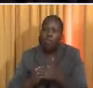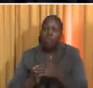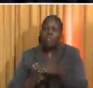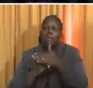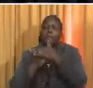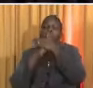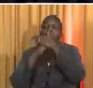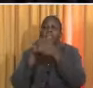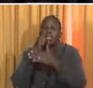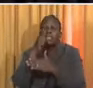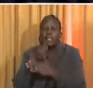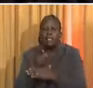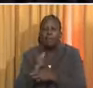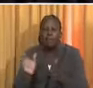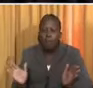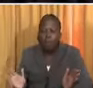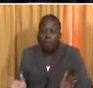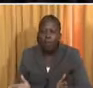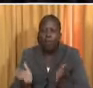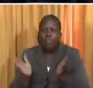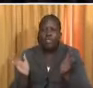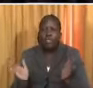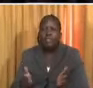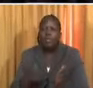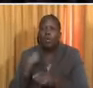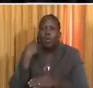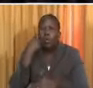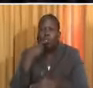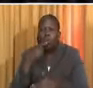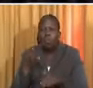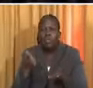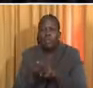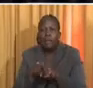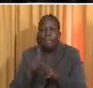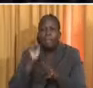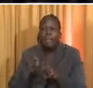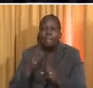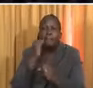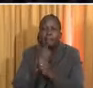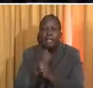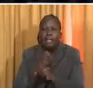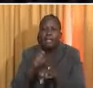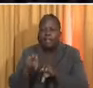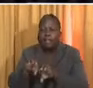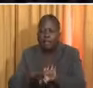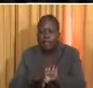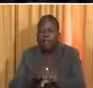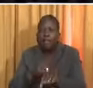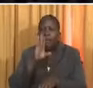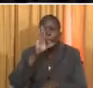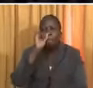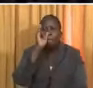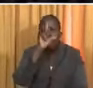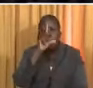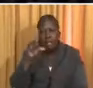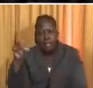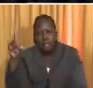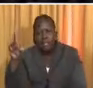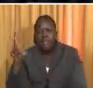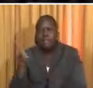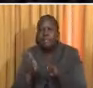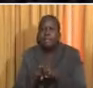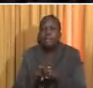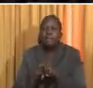It is the promoters who must formulate the draft bill. They are required thereafter to deliver the bill